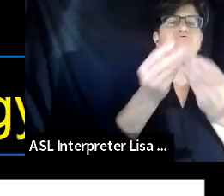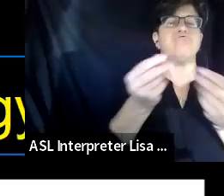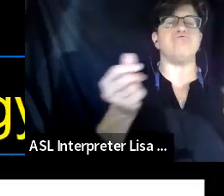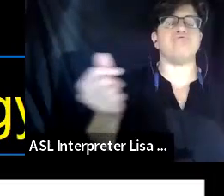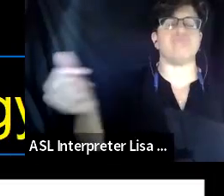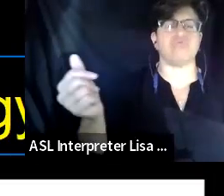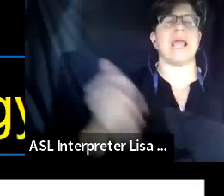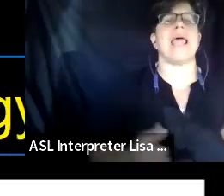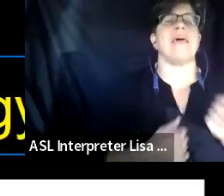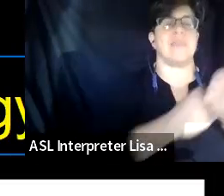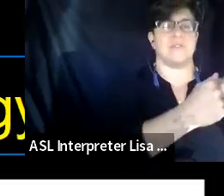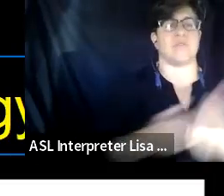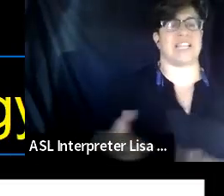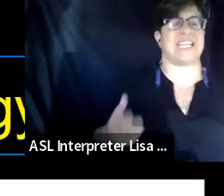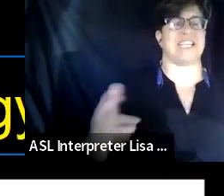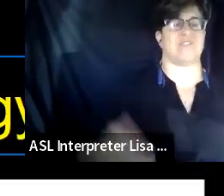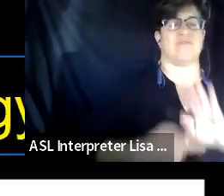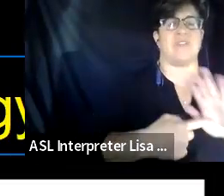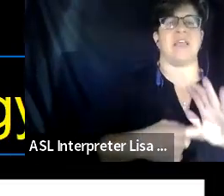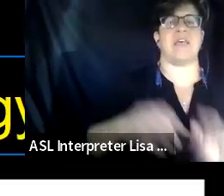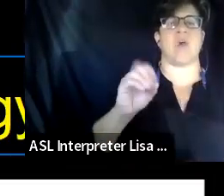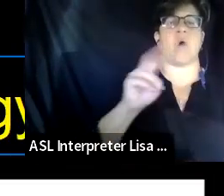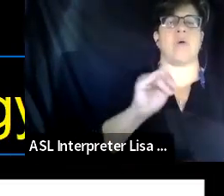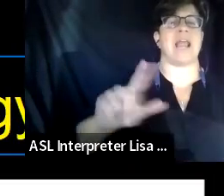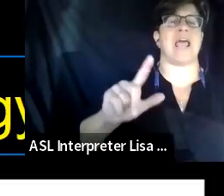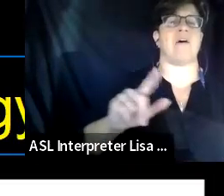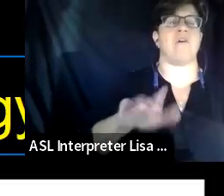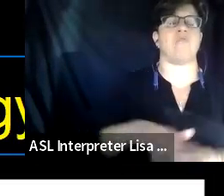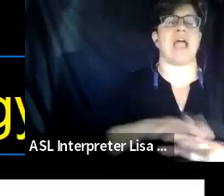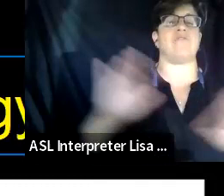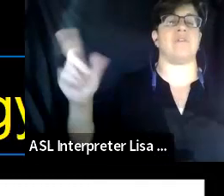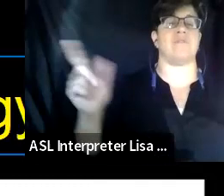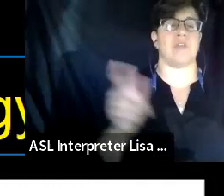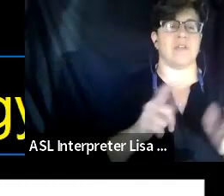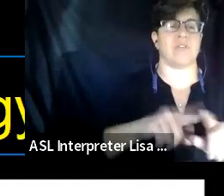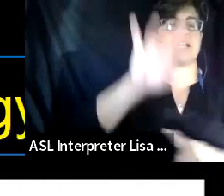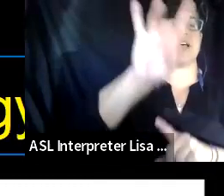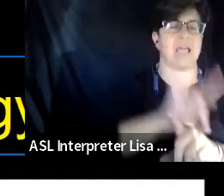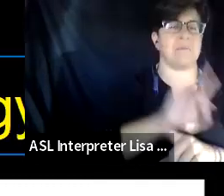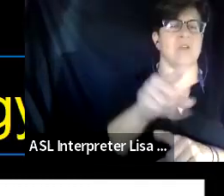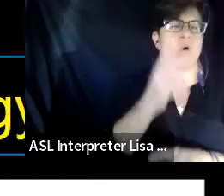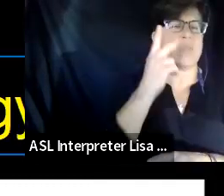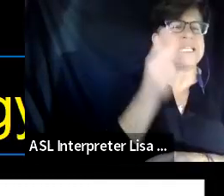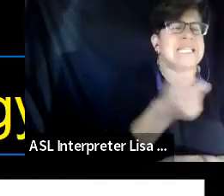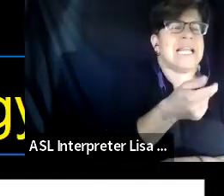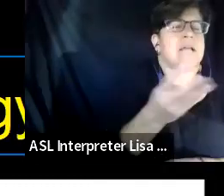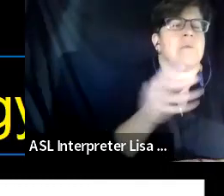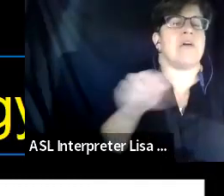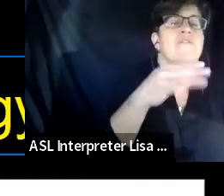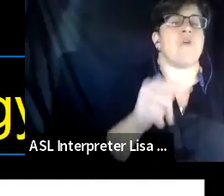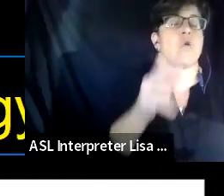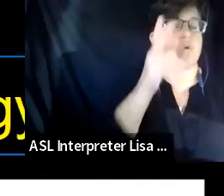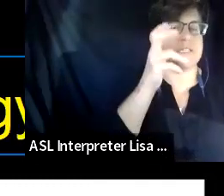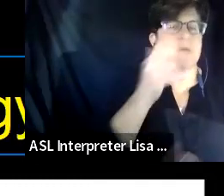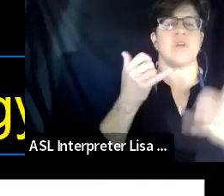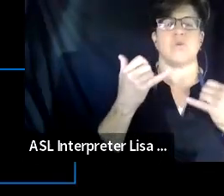sections showing that the ONL gradually thins until by 8 months we see only sparse photoreceptors, and we also quantify this. So we now have a